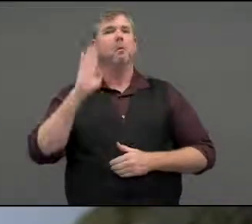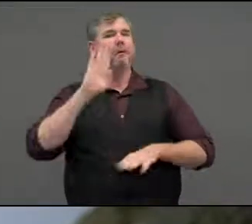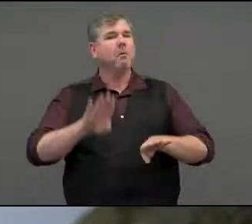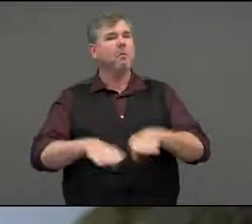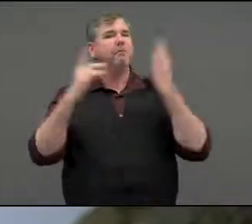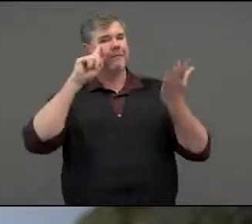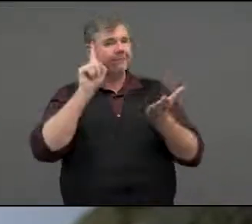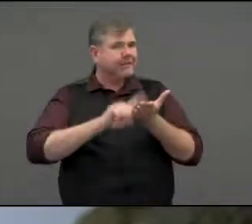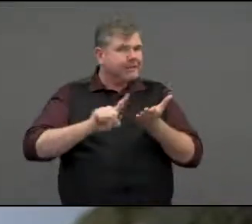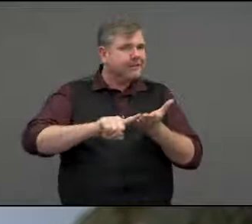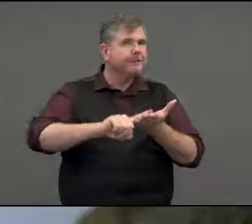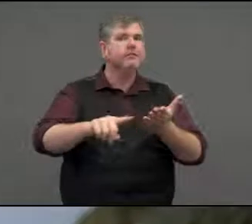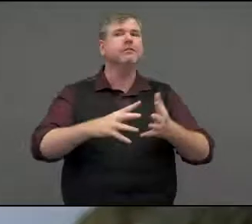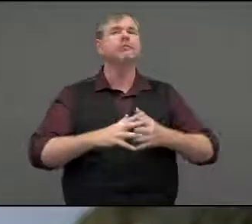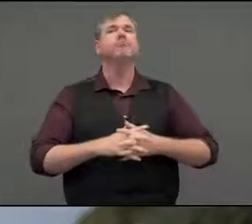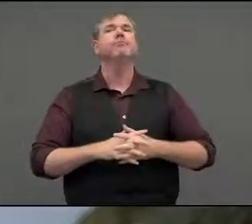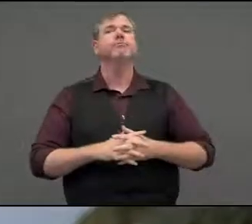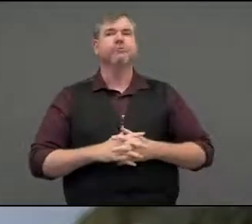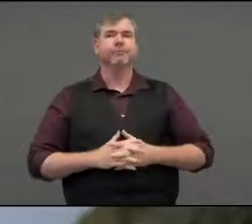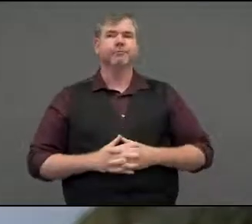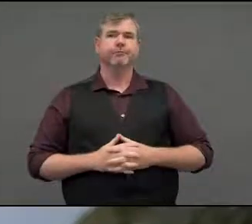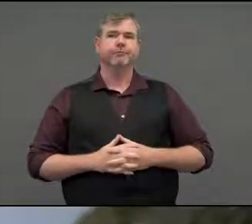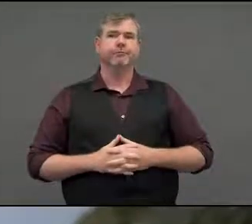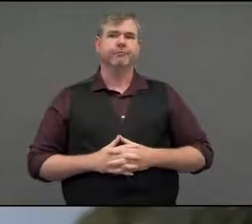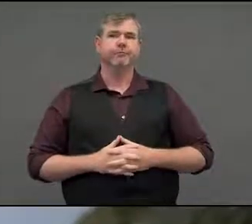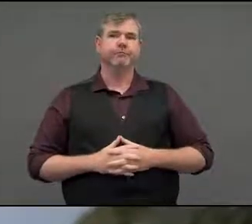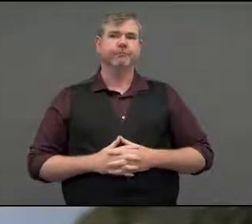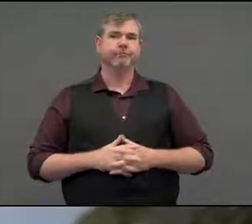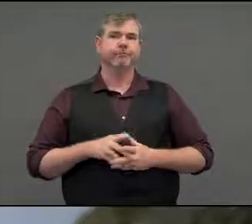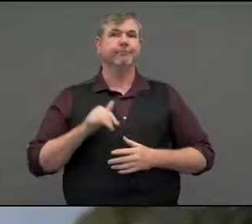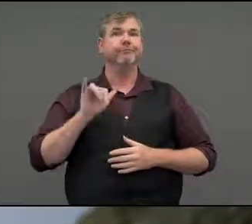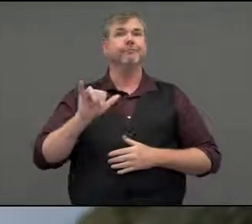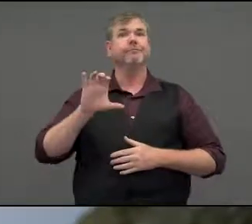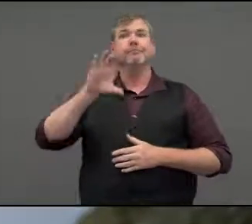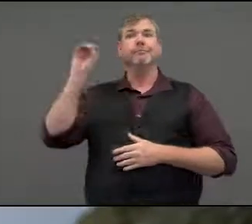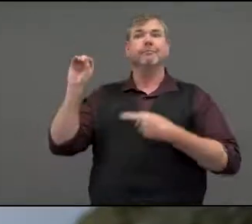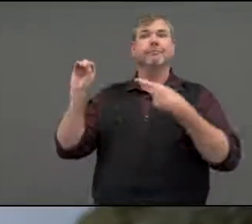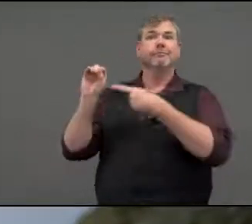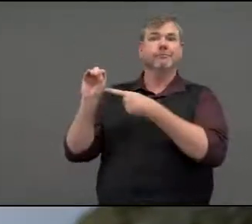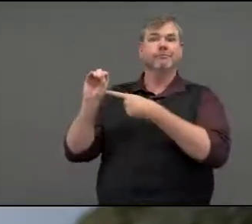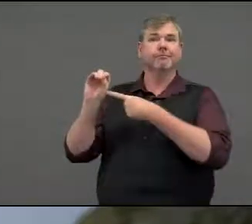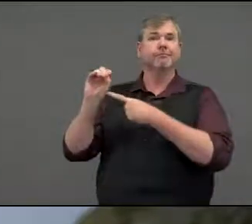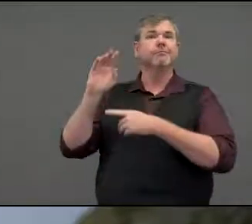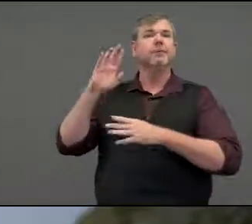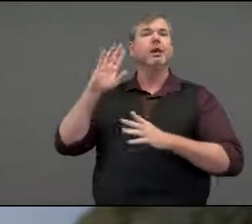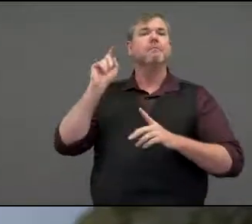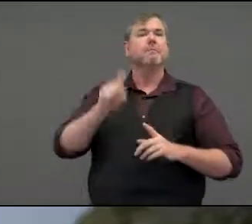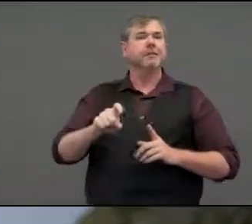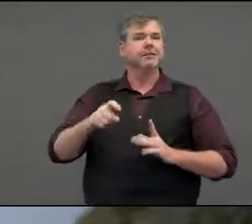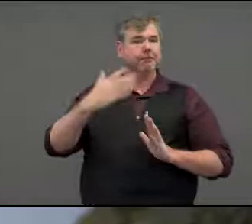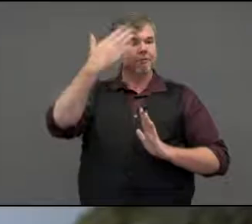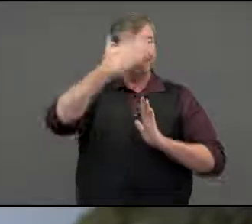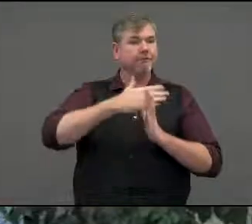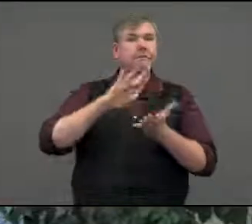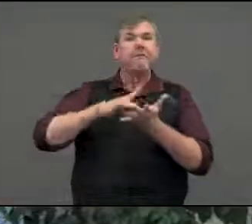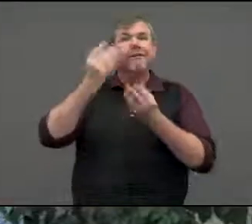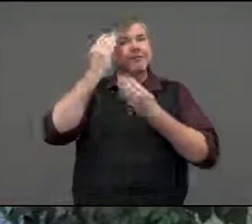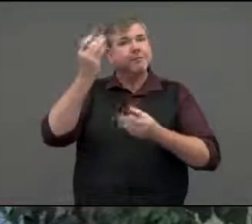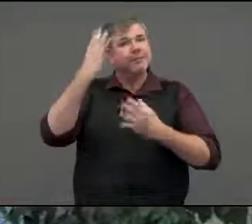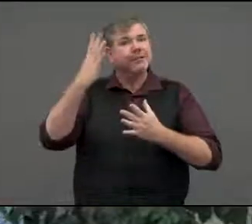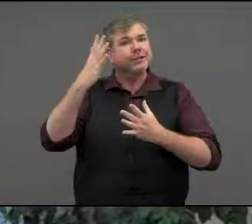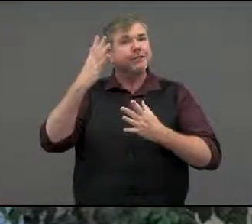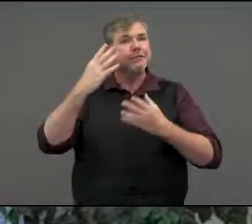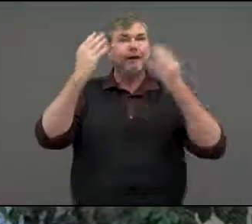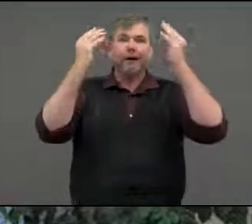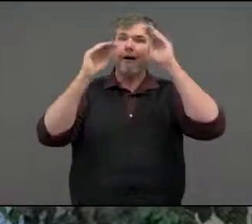those employers should be keeping that medical information confidential, and it shouldn't be released to other staff as well too. And